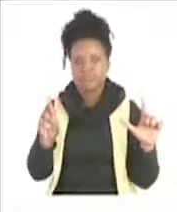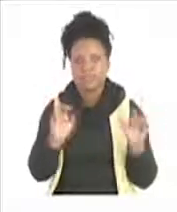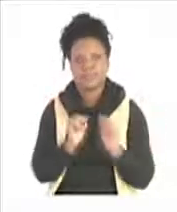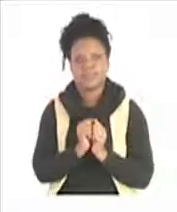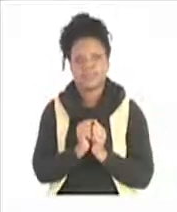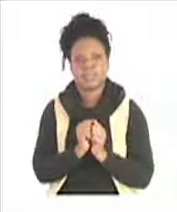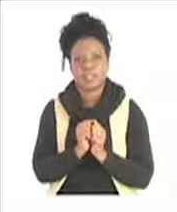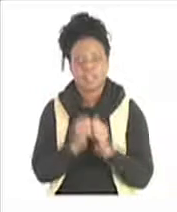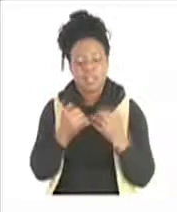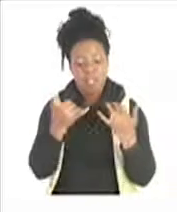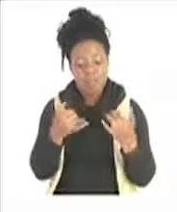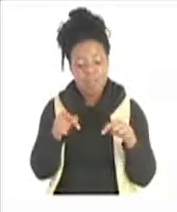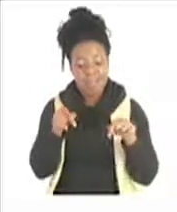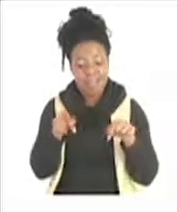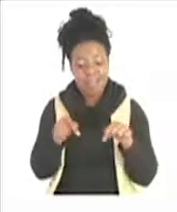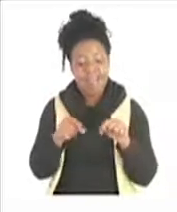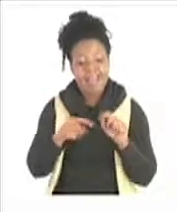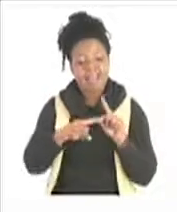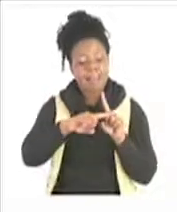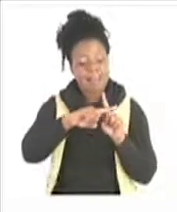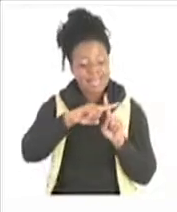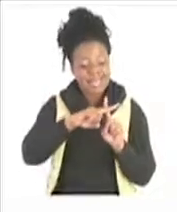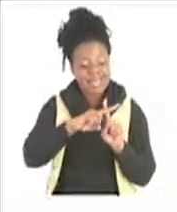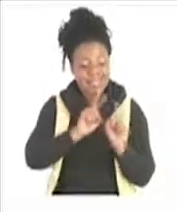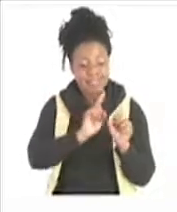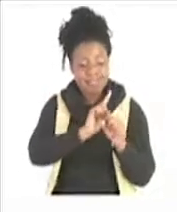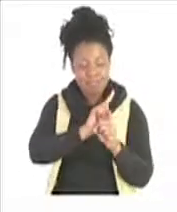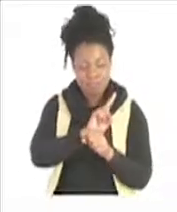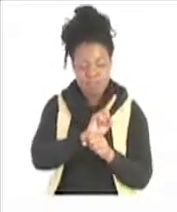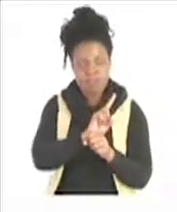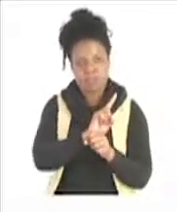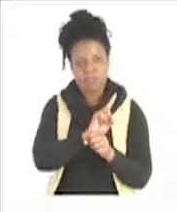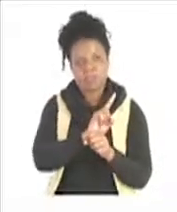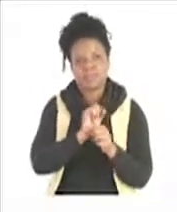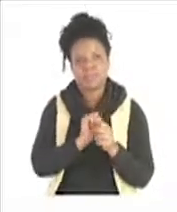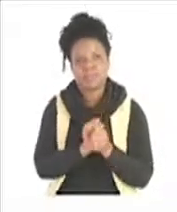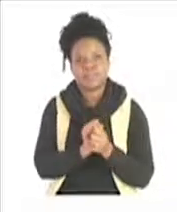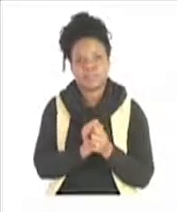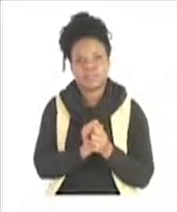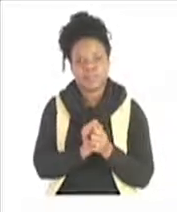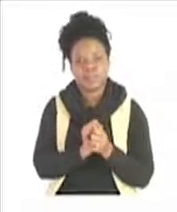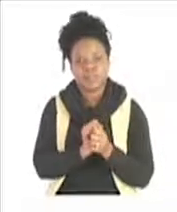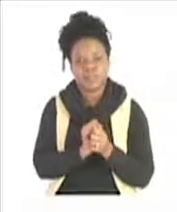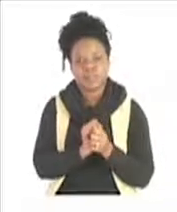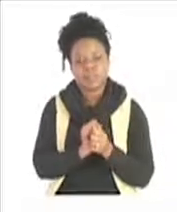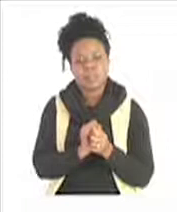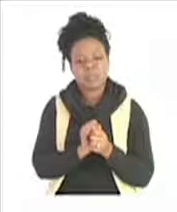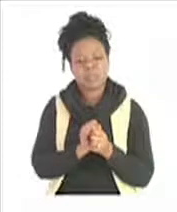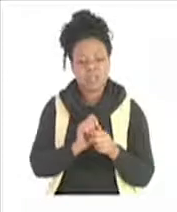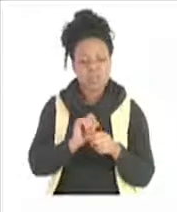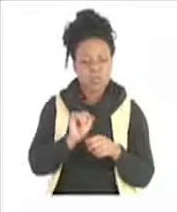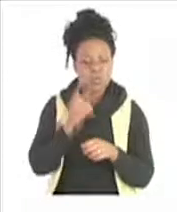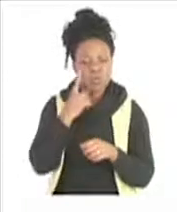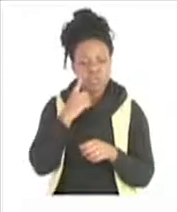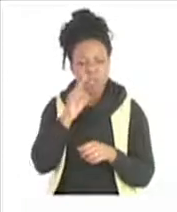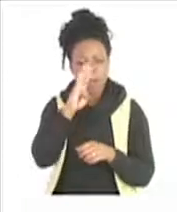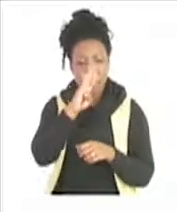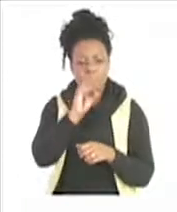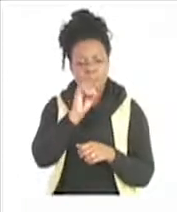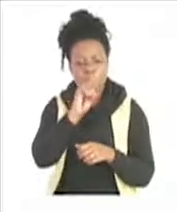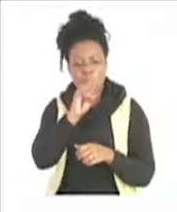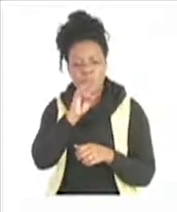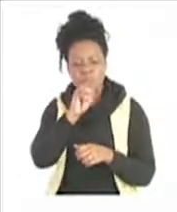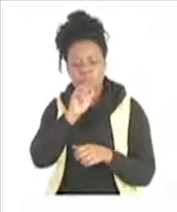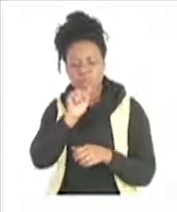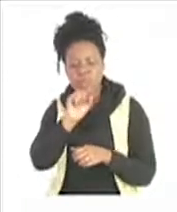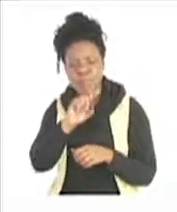the plus is before the minus. Now remember what we said, they are like brother and sister. That the one that